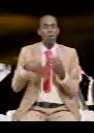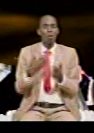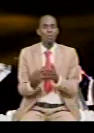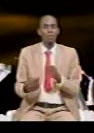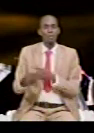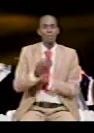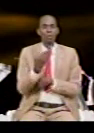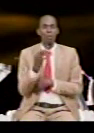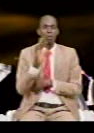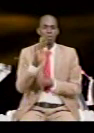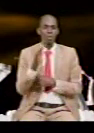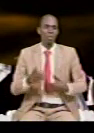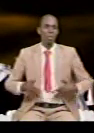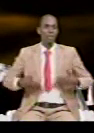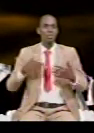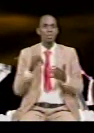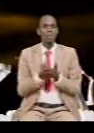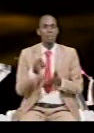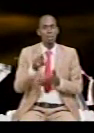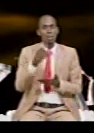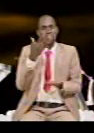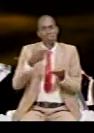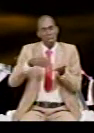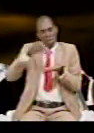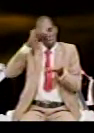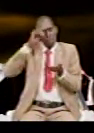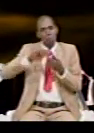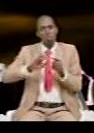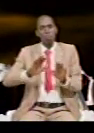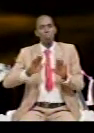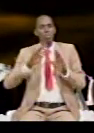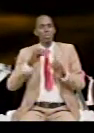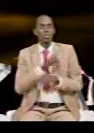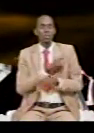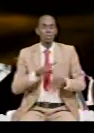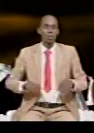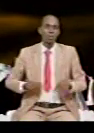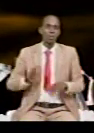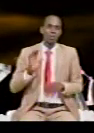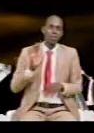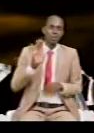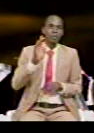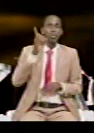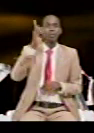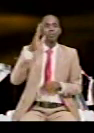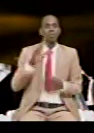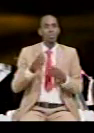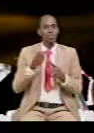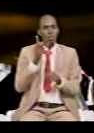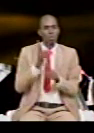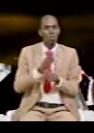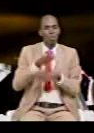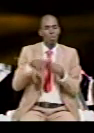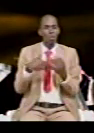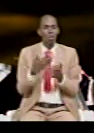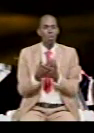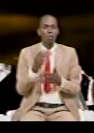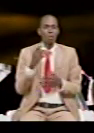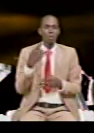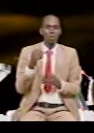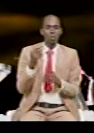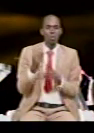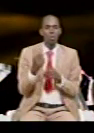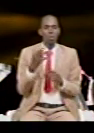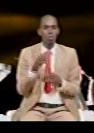life, that he may learn to fear the Lord his God, to keep all his words, the words